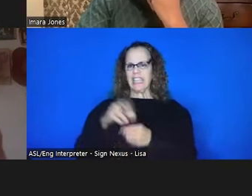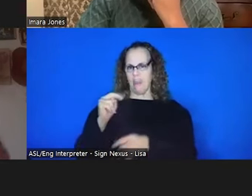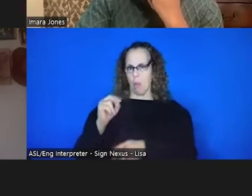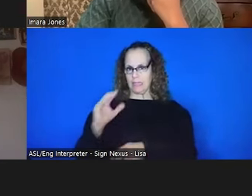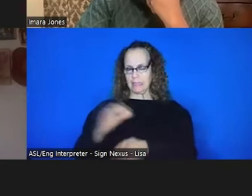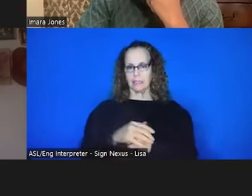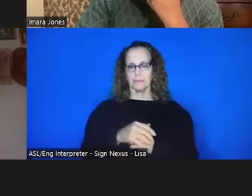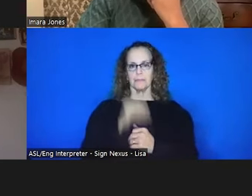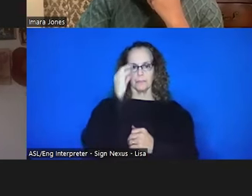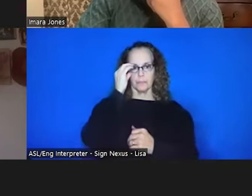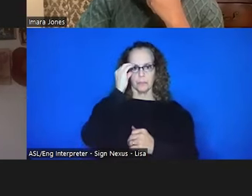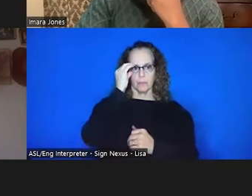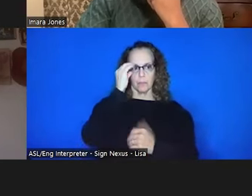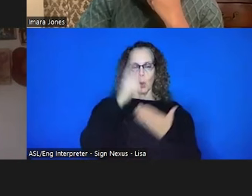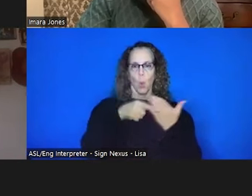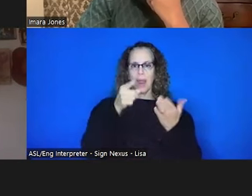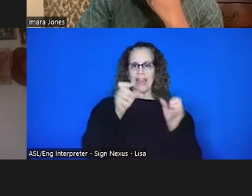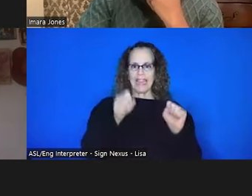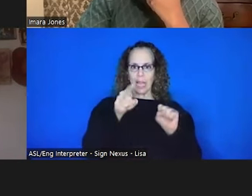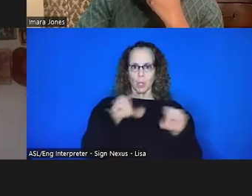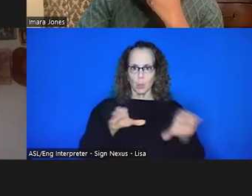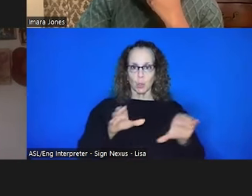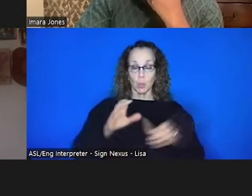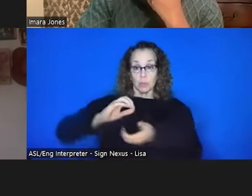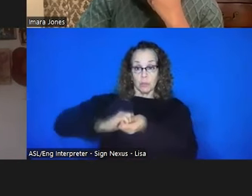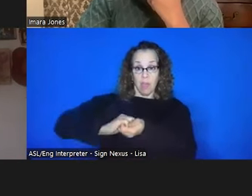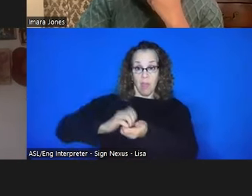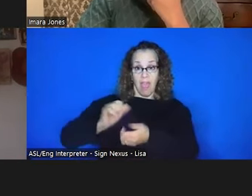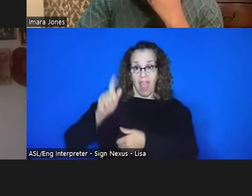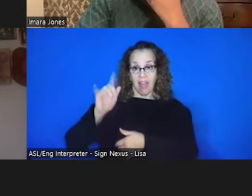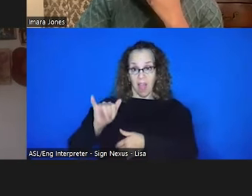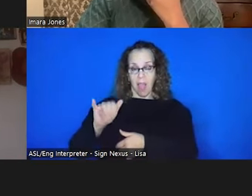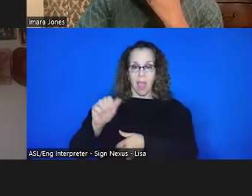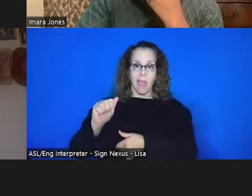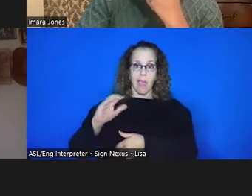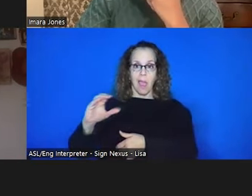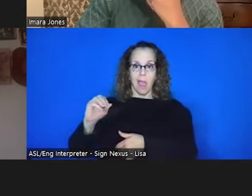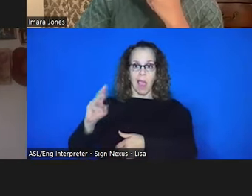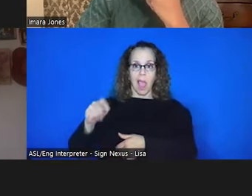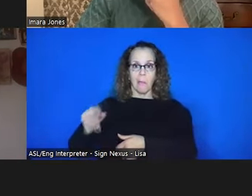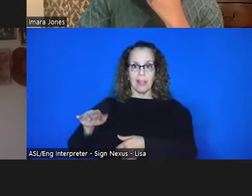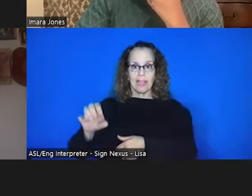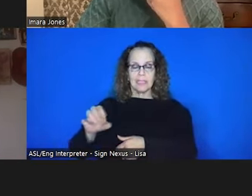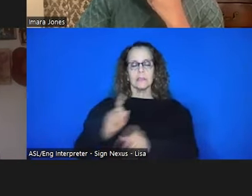an accomplice is donate. As I said before, equity, like the work that we